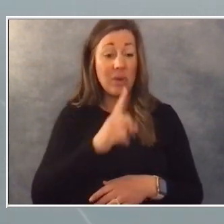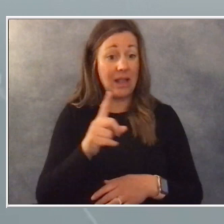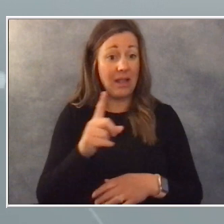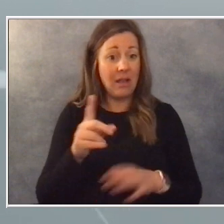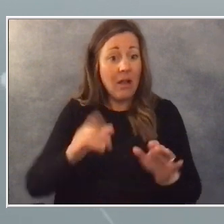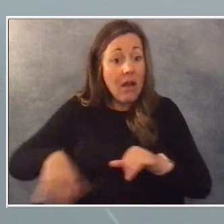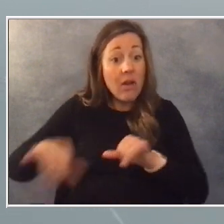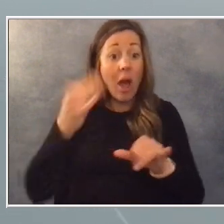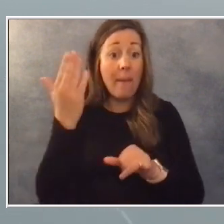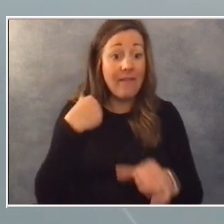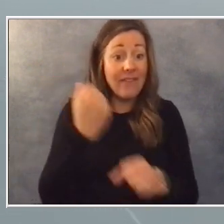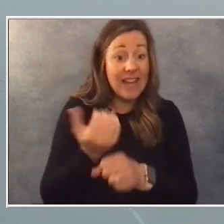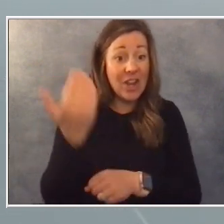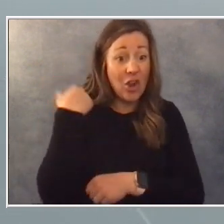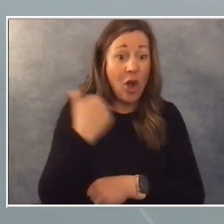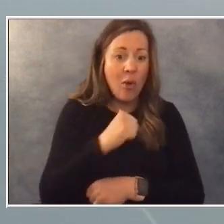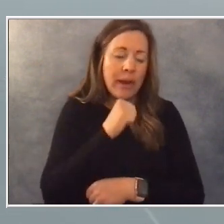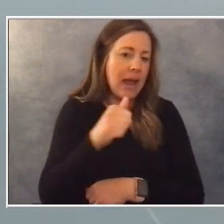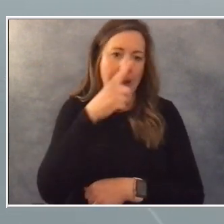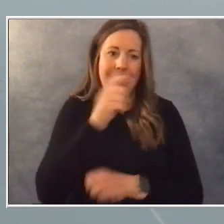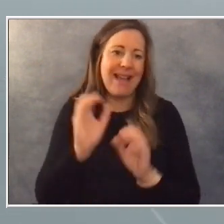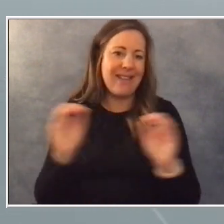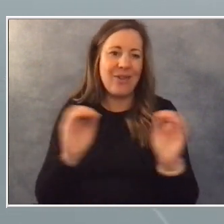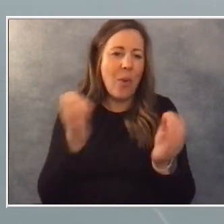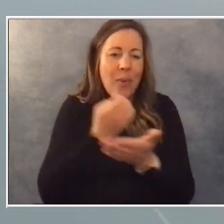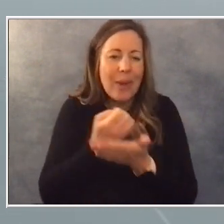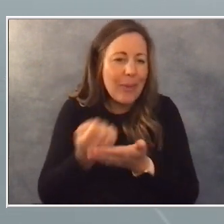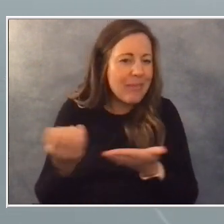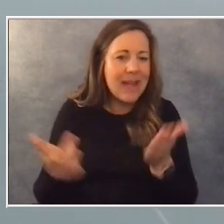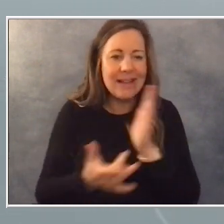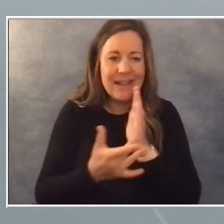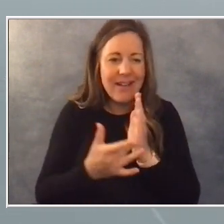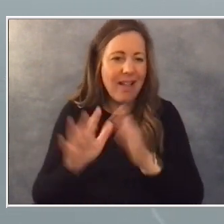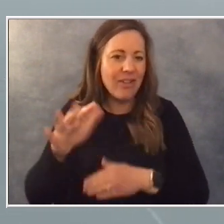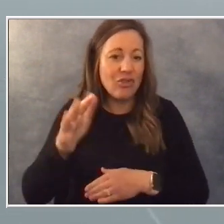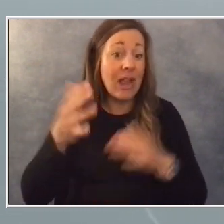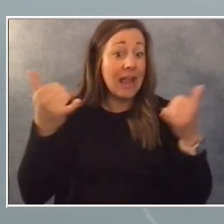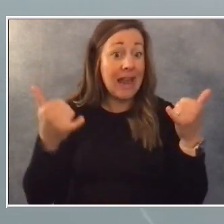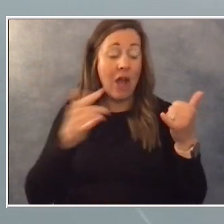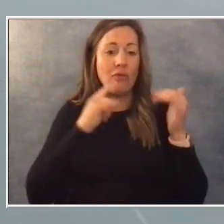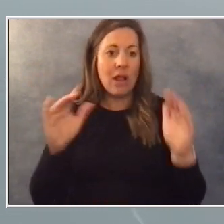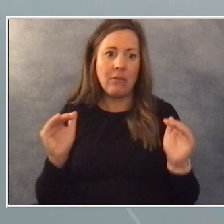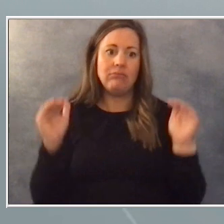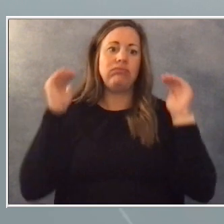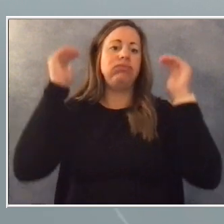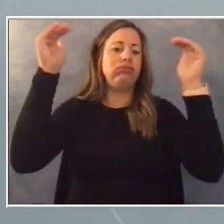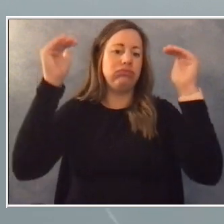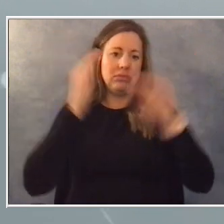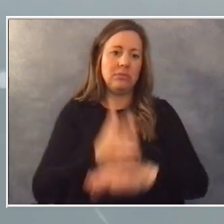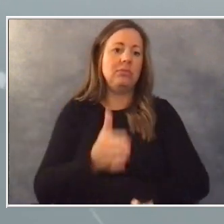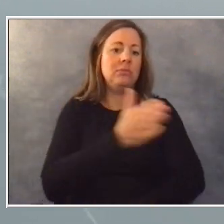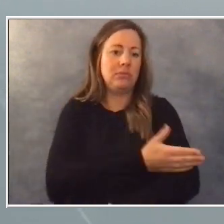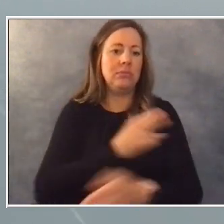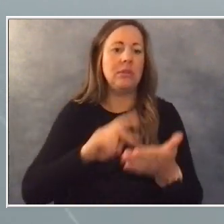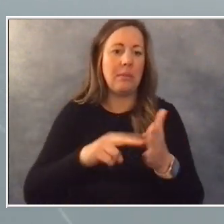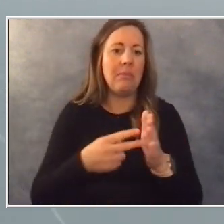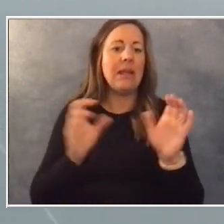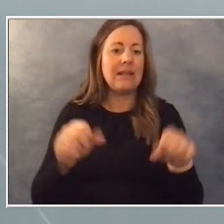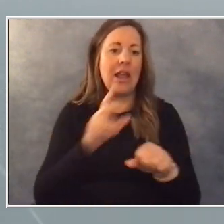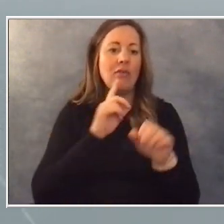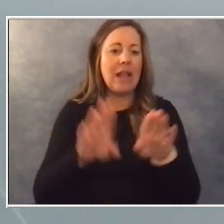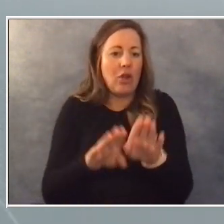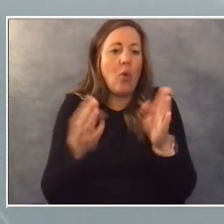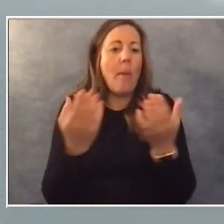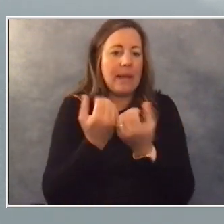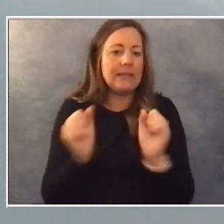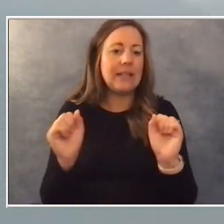is we just didn't have the equipment. But now there's been some major advances that allow us to get the majority of these open safely. So we thread it down there. We usually